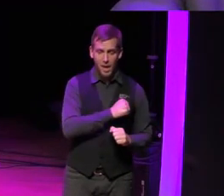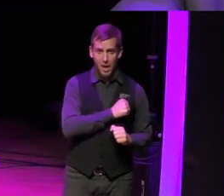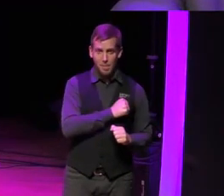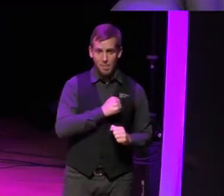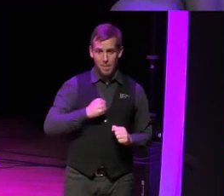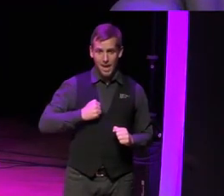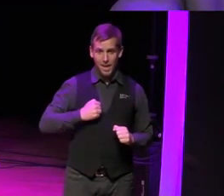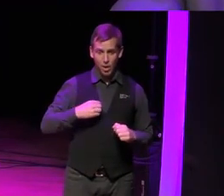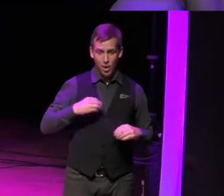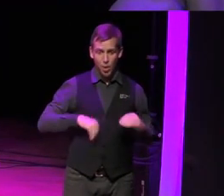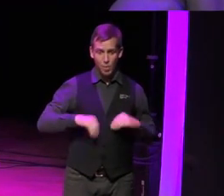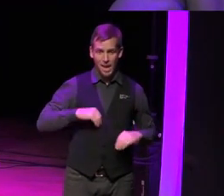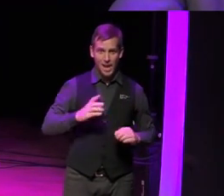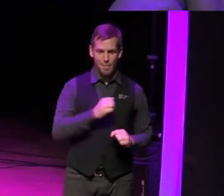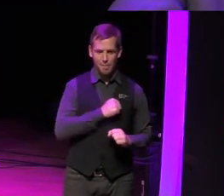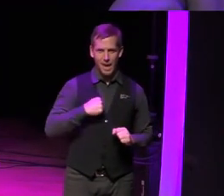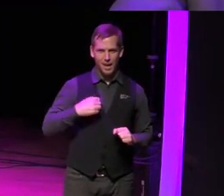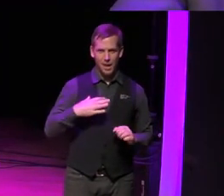across as